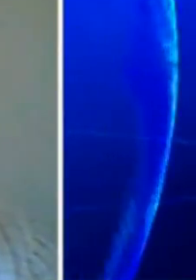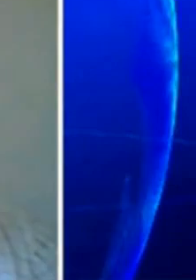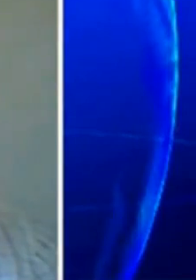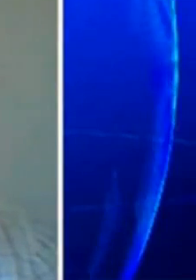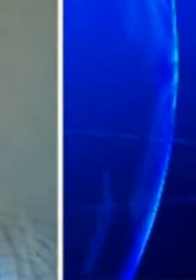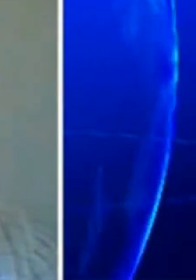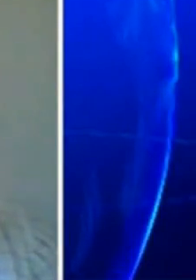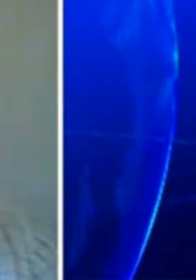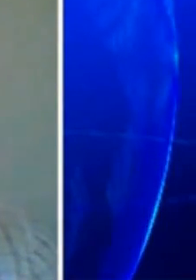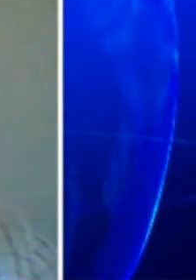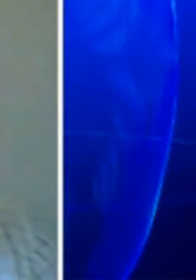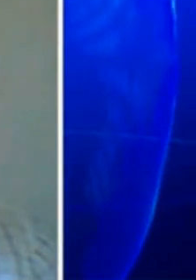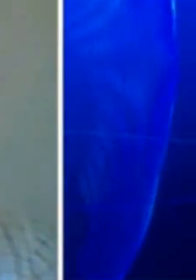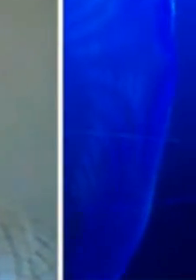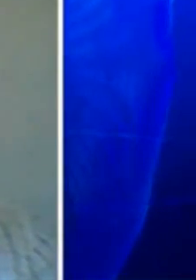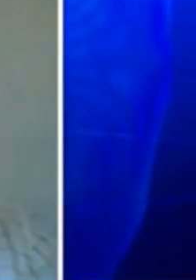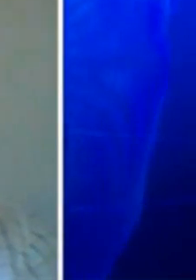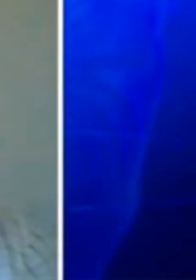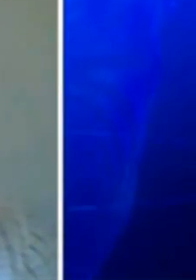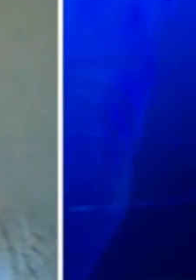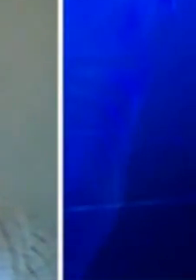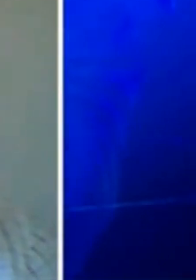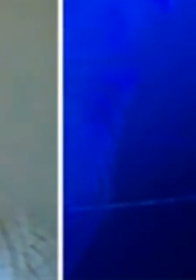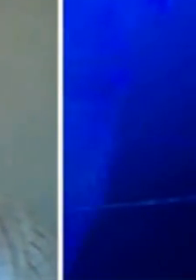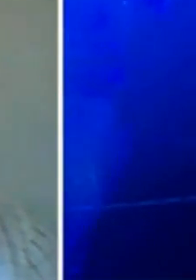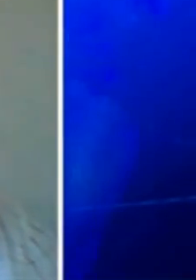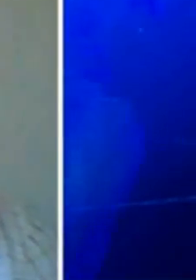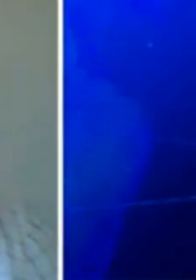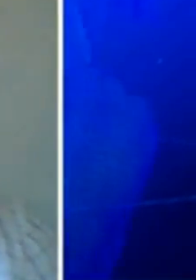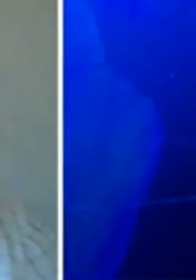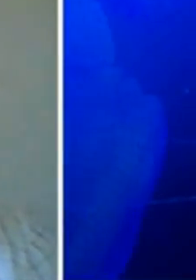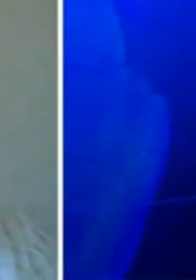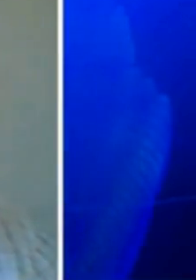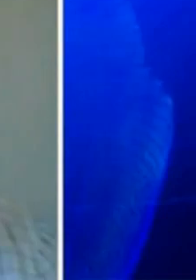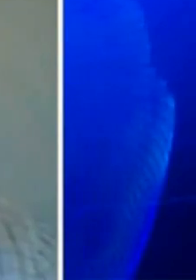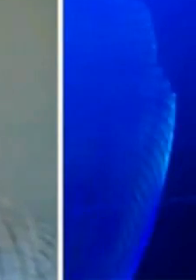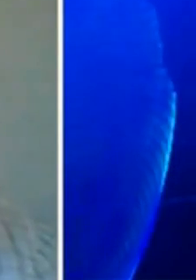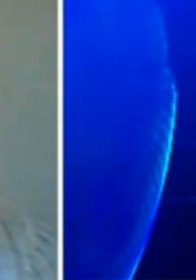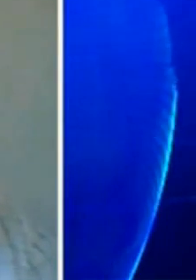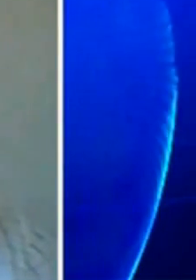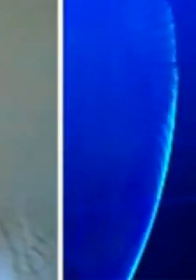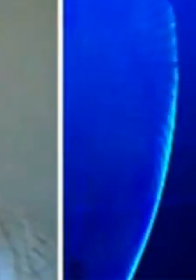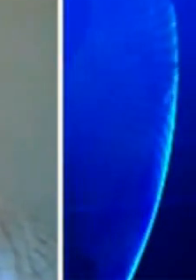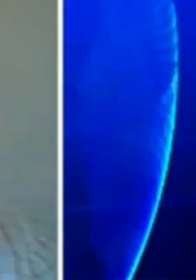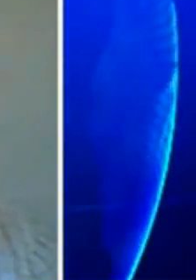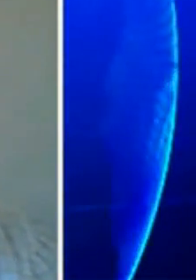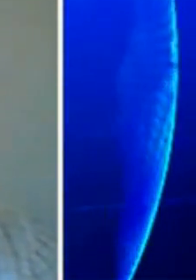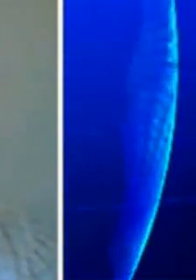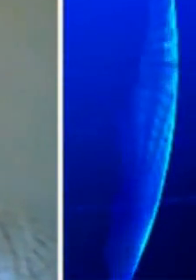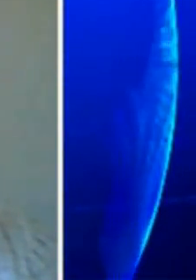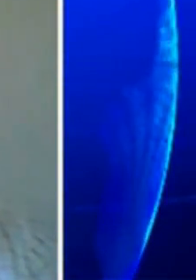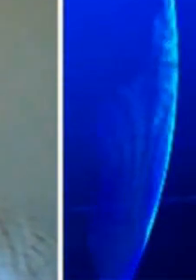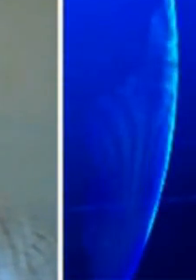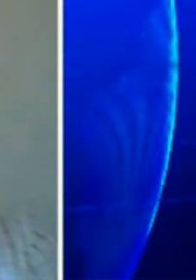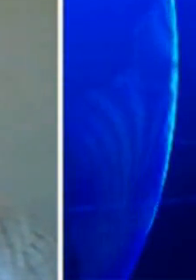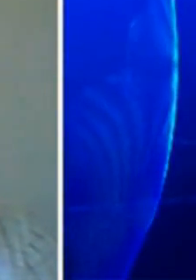means the employers themselves not own their employees. You can encourage people, you can negotiate